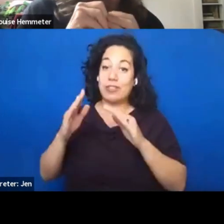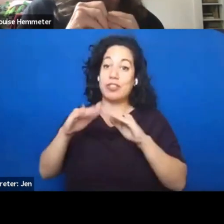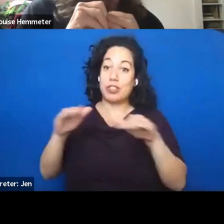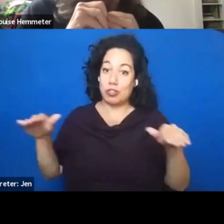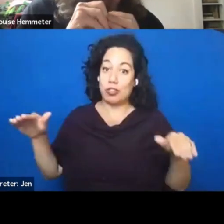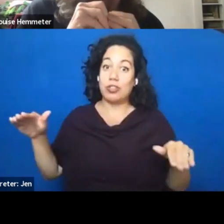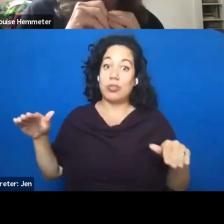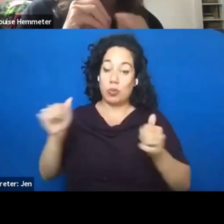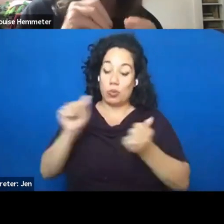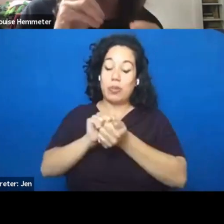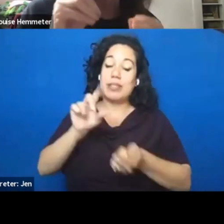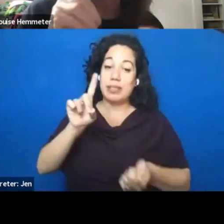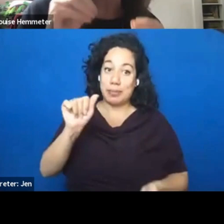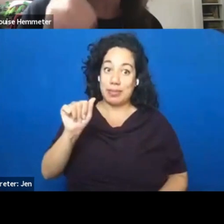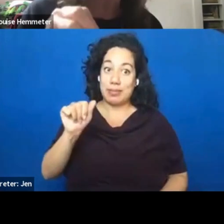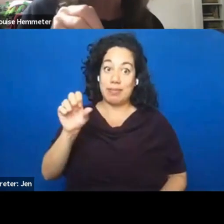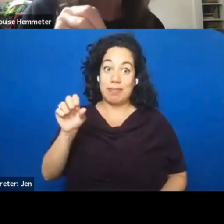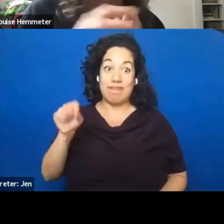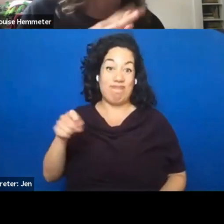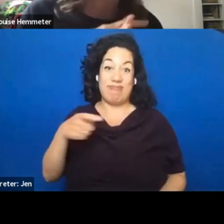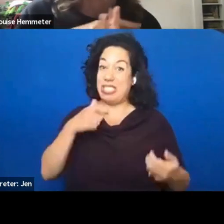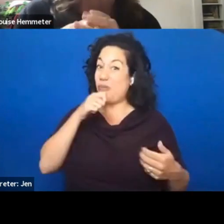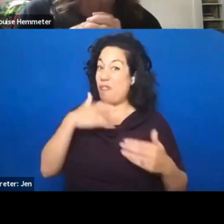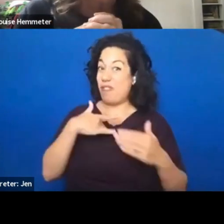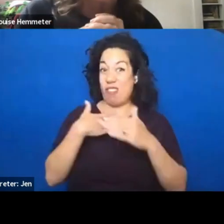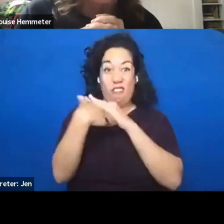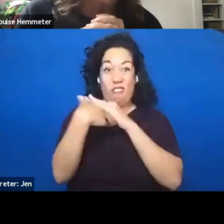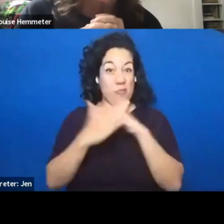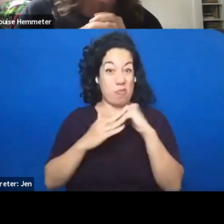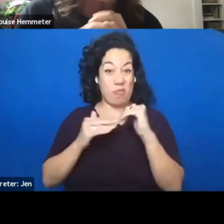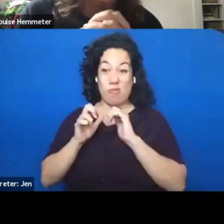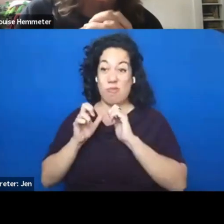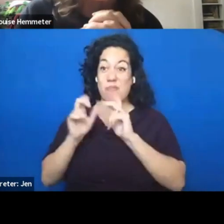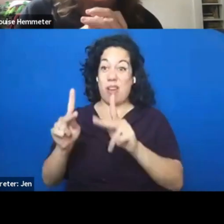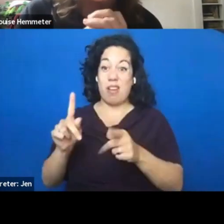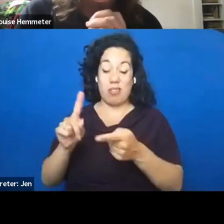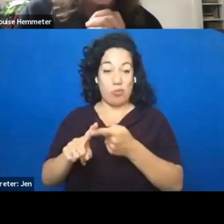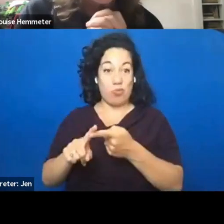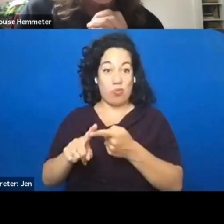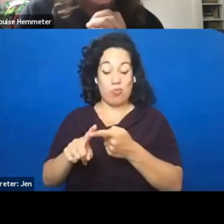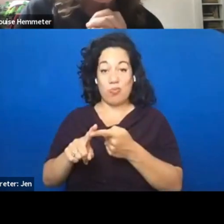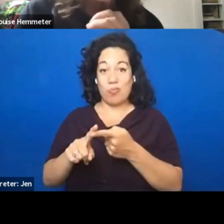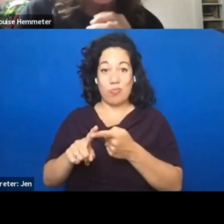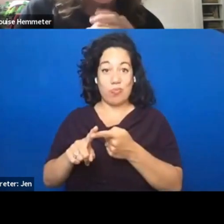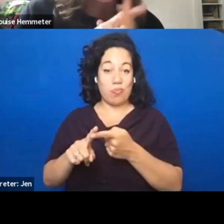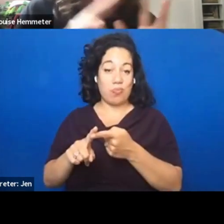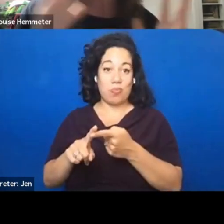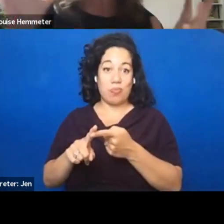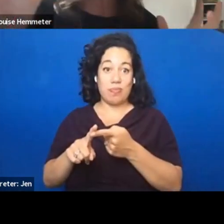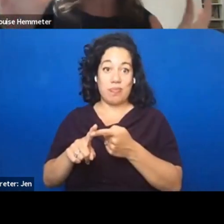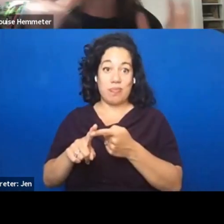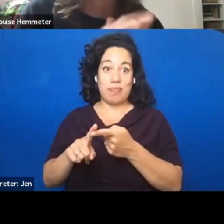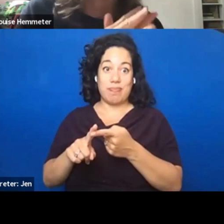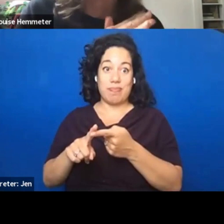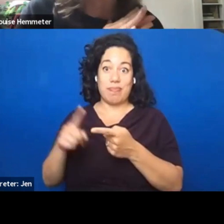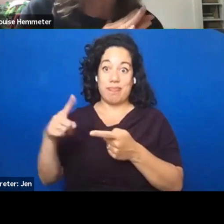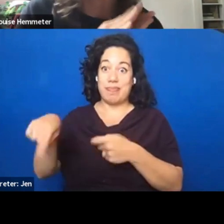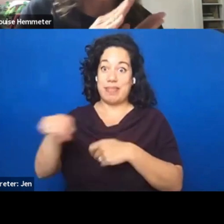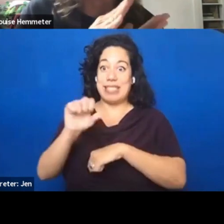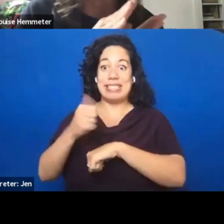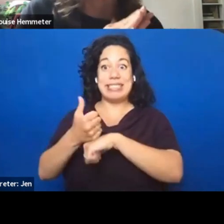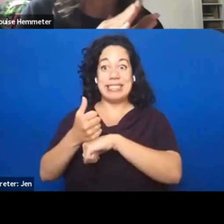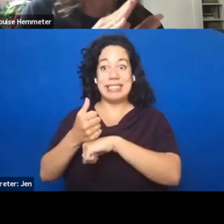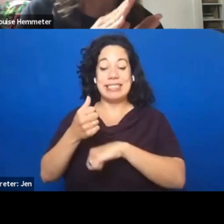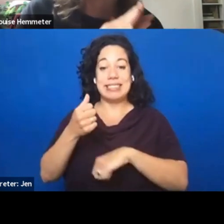with disabilities who don't feel comfortable with them going back into these settings for whatever